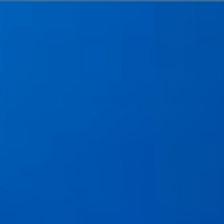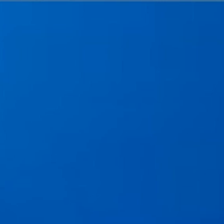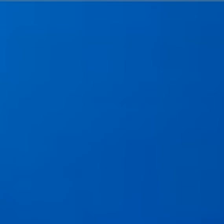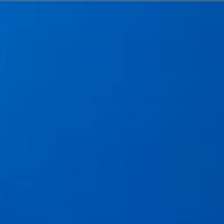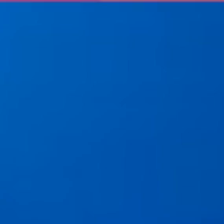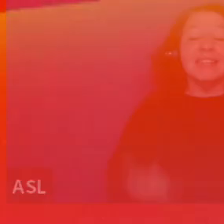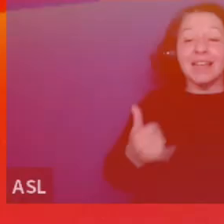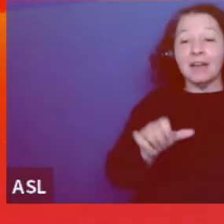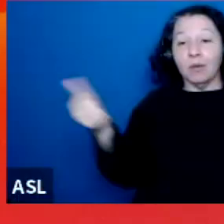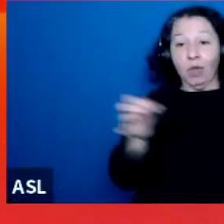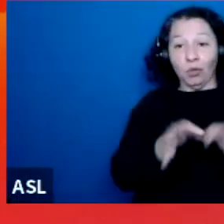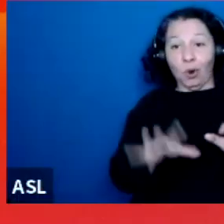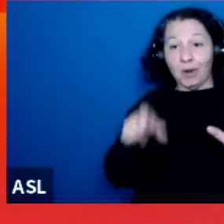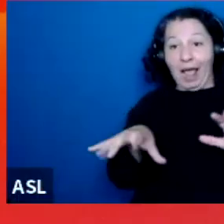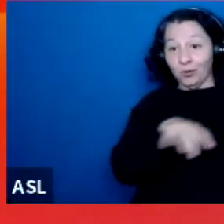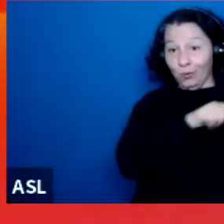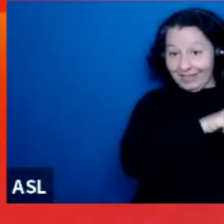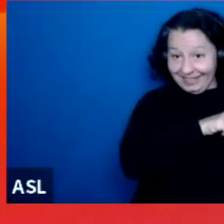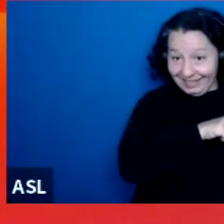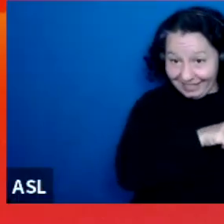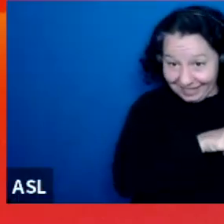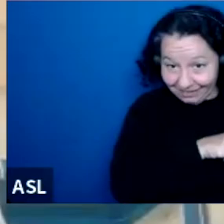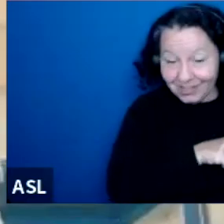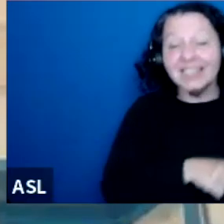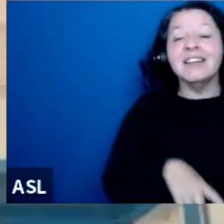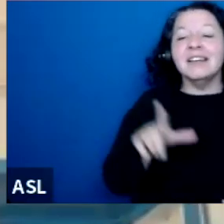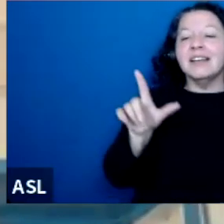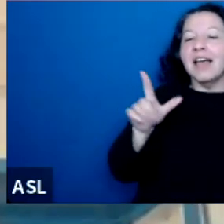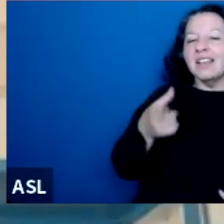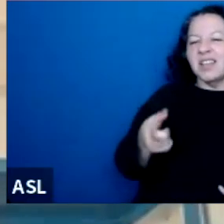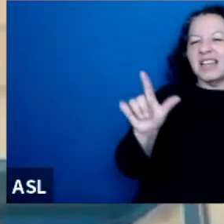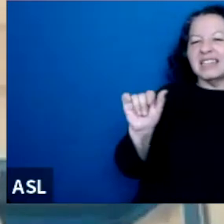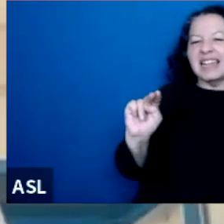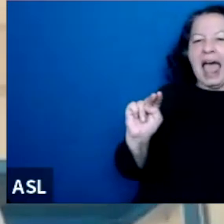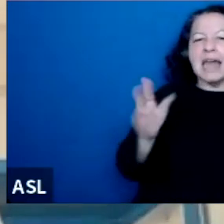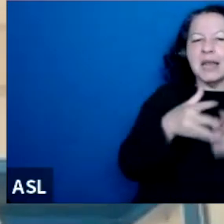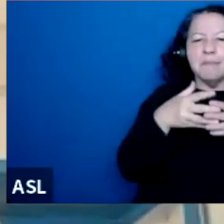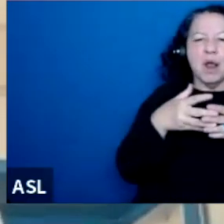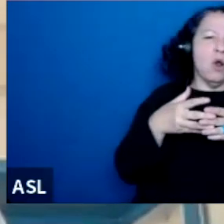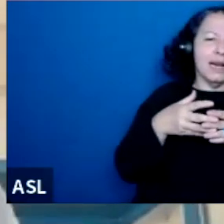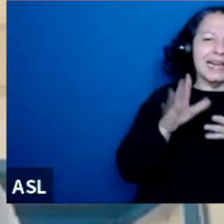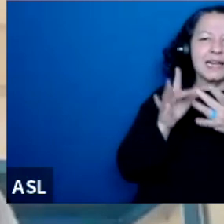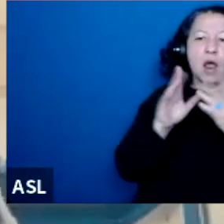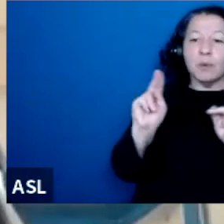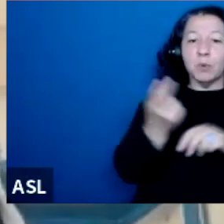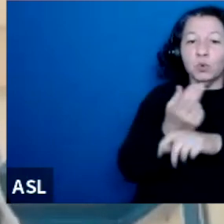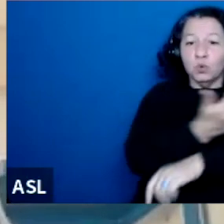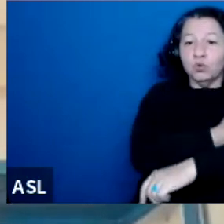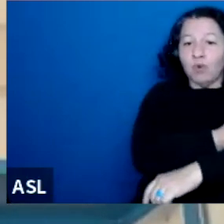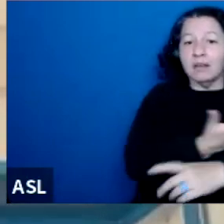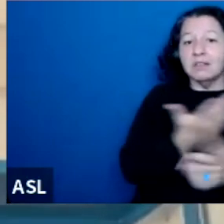Red Lamput, which is the Latin America network of people that use drugs. So maybe you